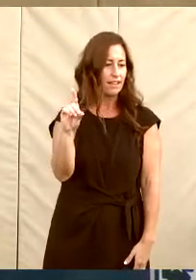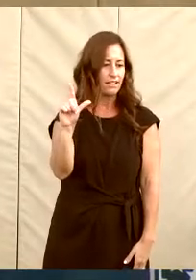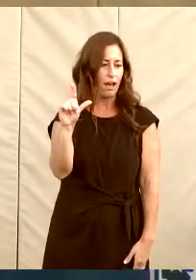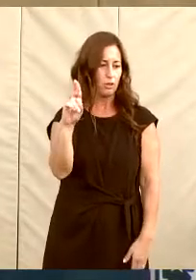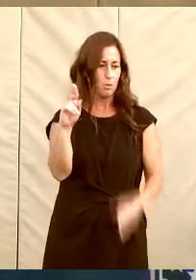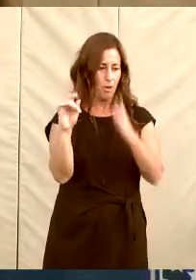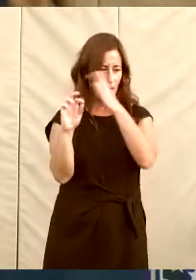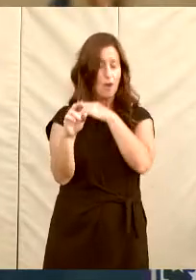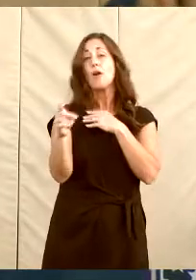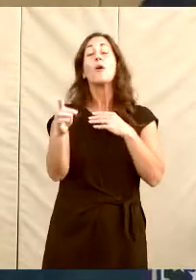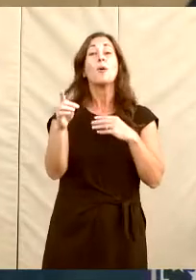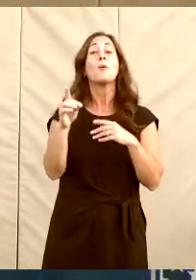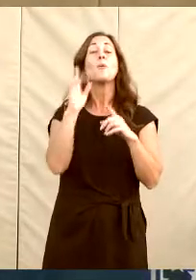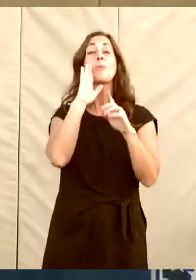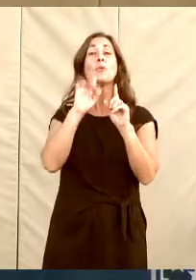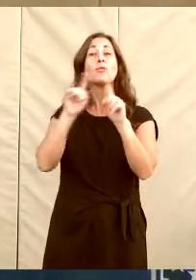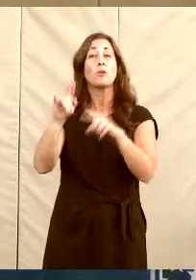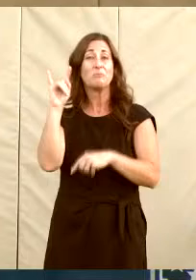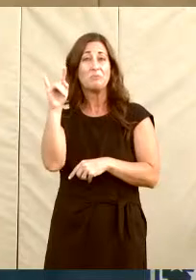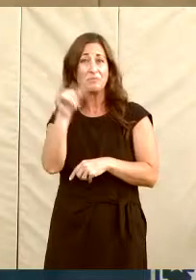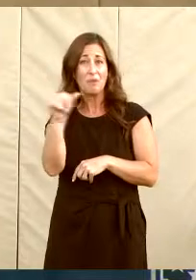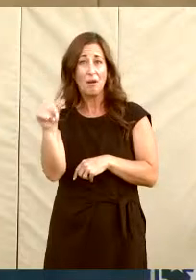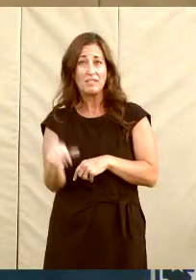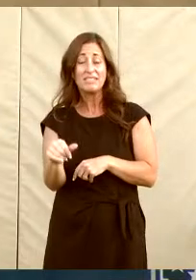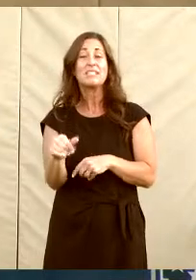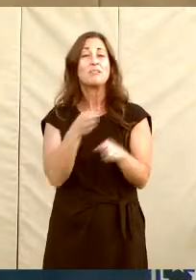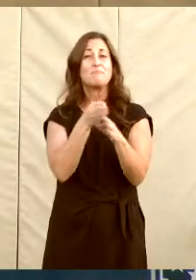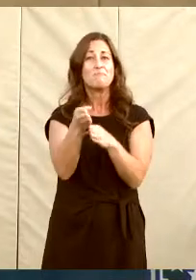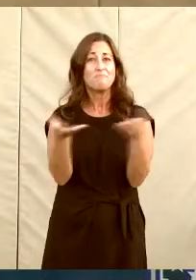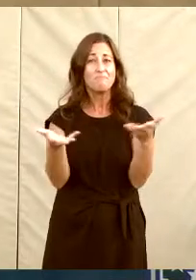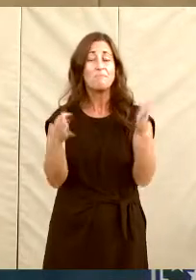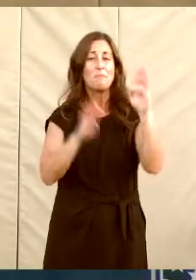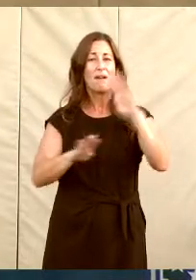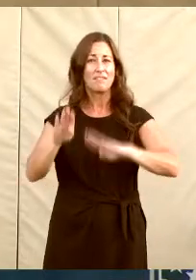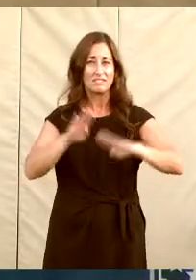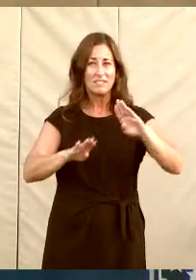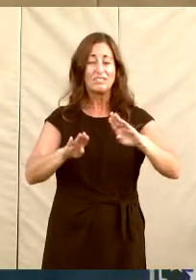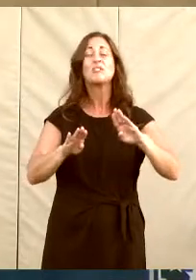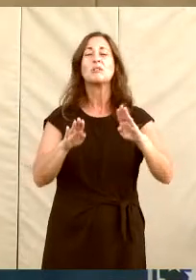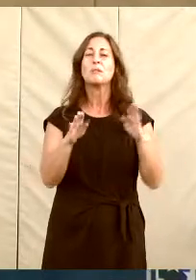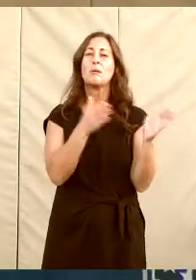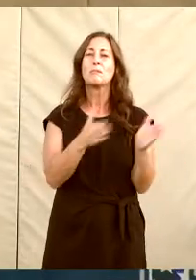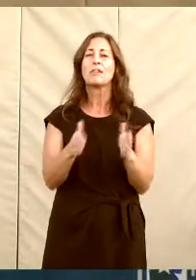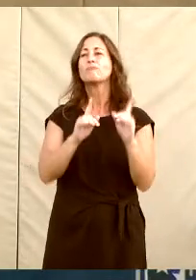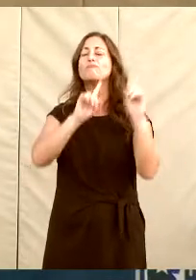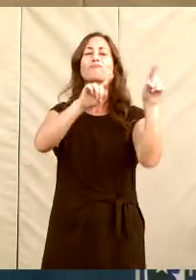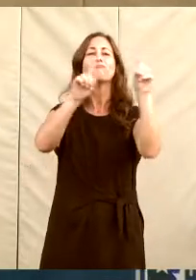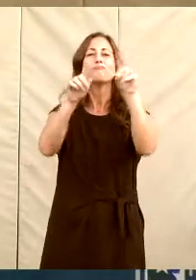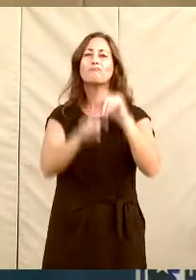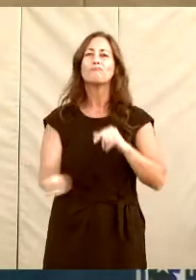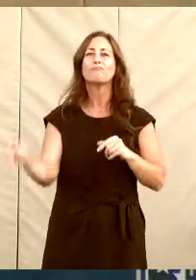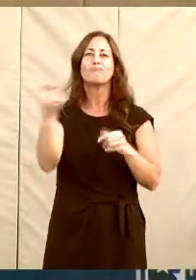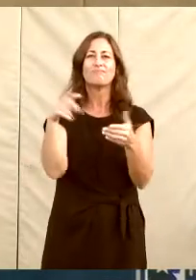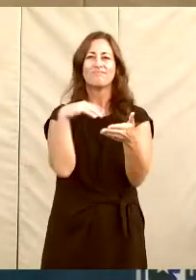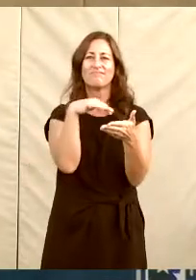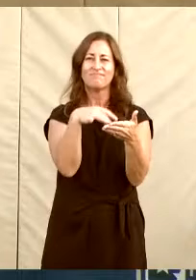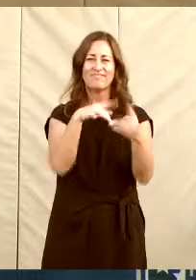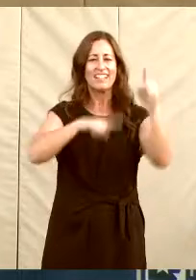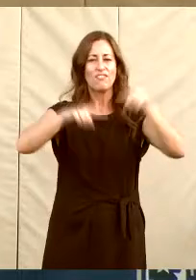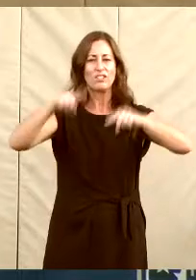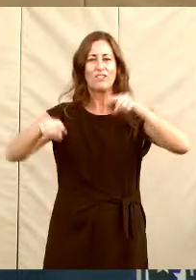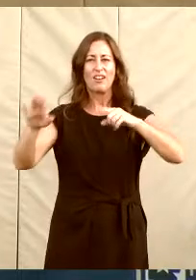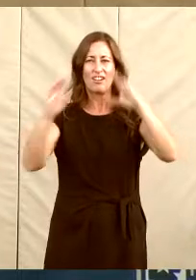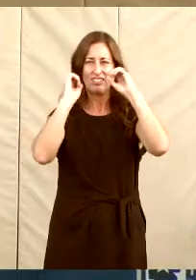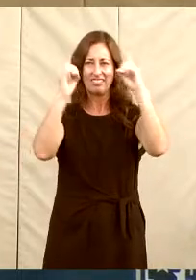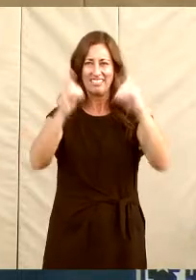attending University of Texas in Austin, majoring in biology. She plans on studying abroad to diversify her education. Along with